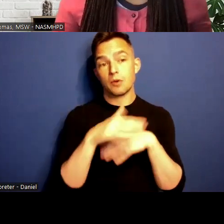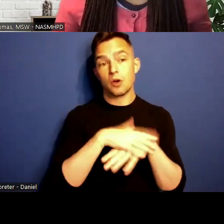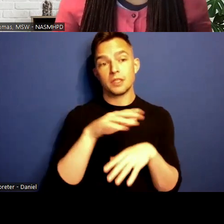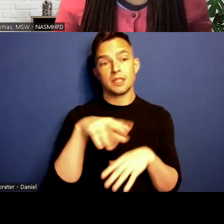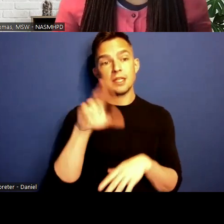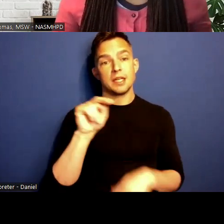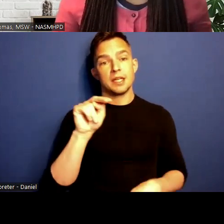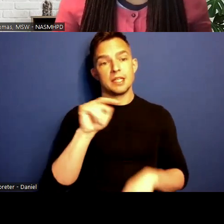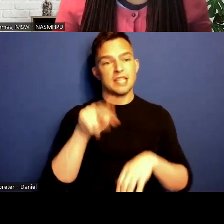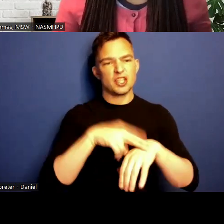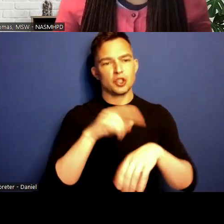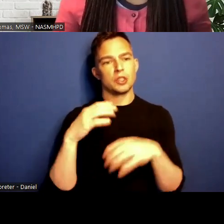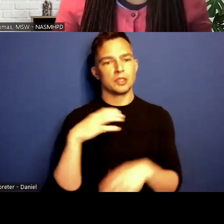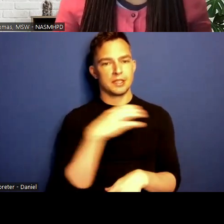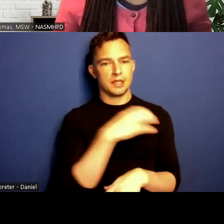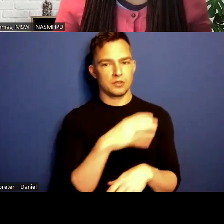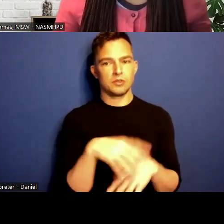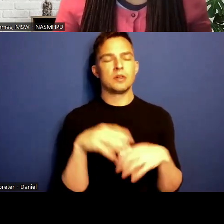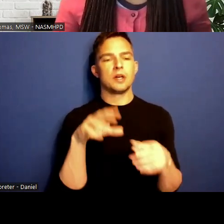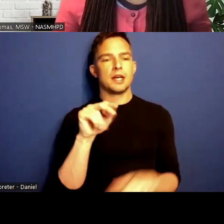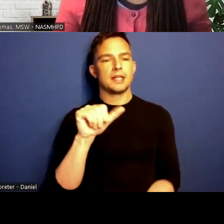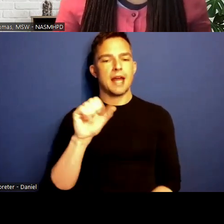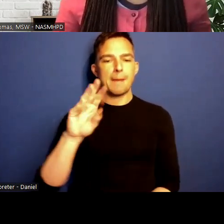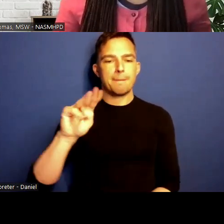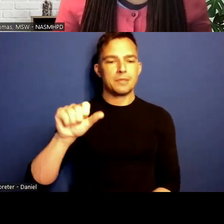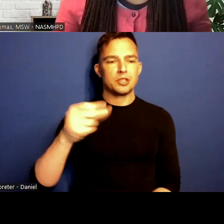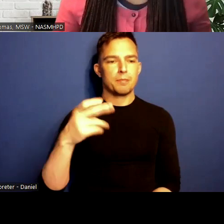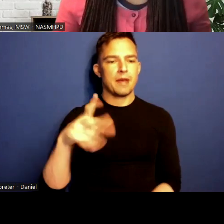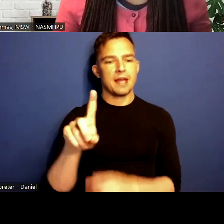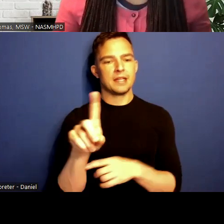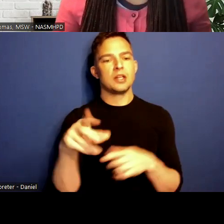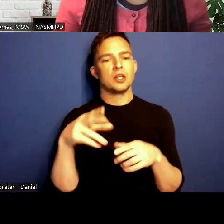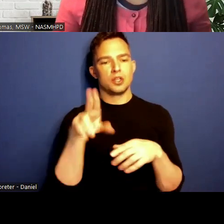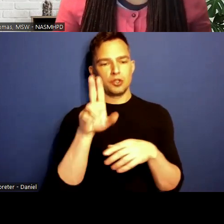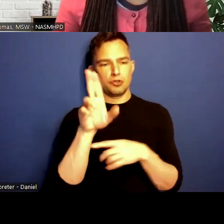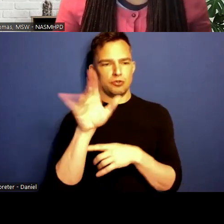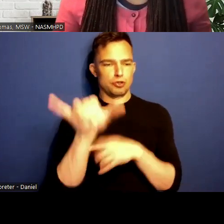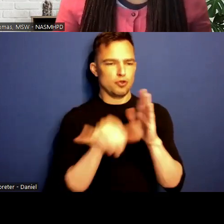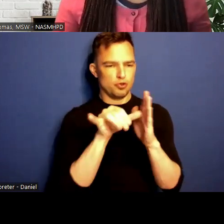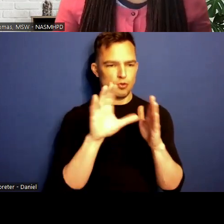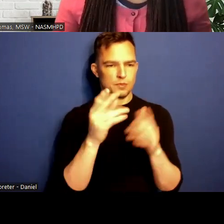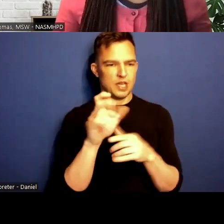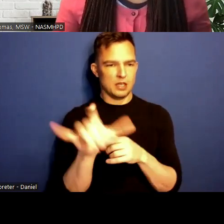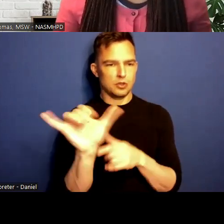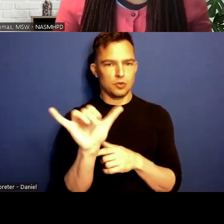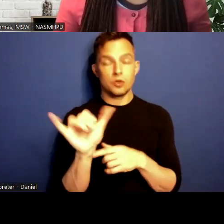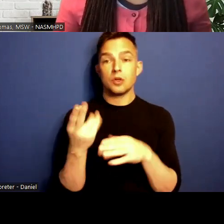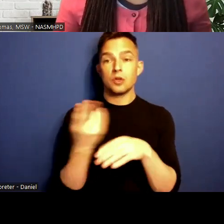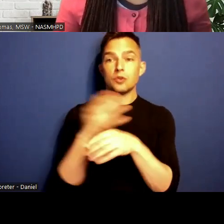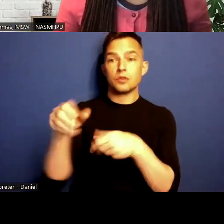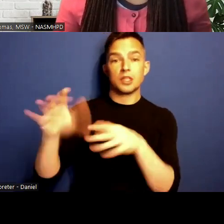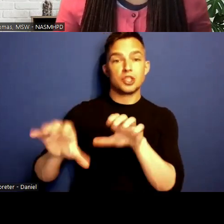Council's website and NASHBI's YouTube channel. Please use the chat pod to share your name and state,